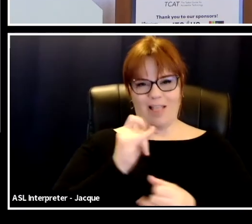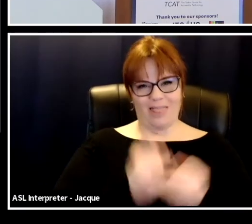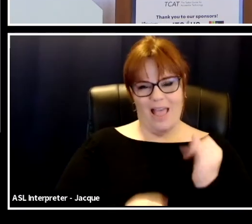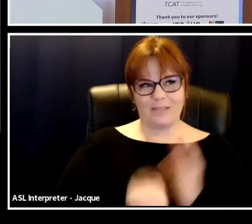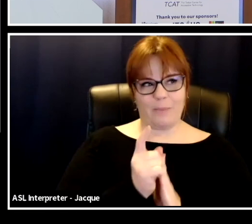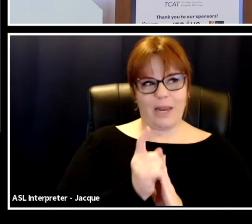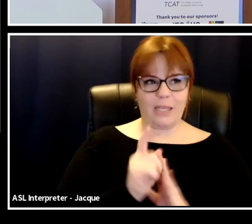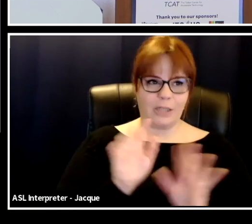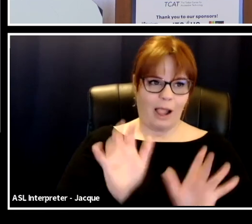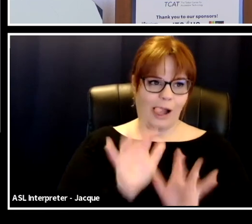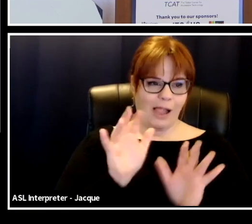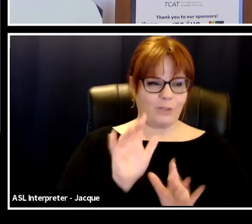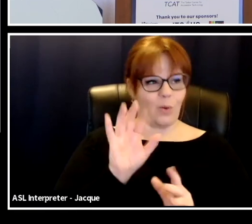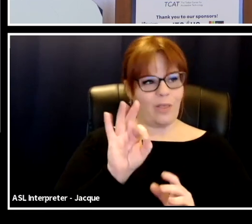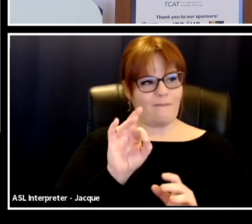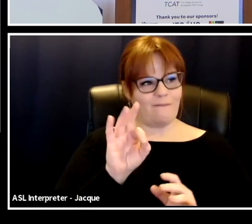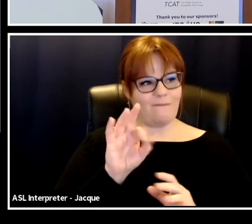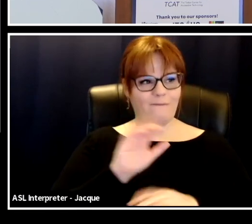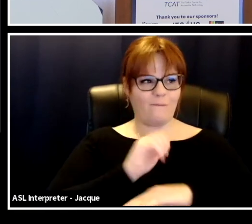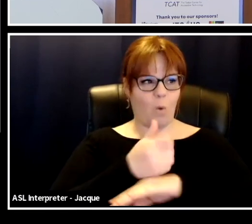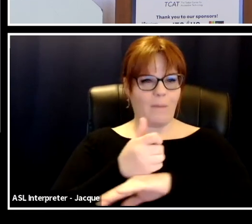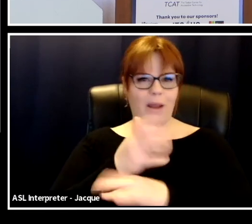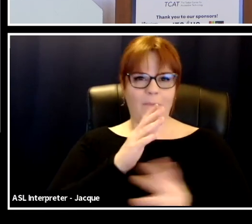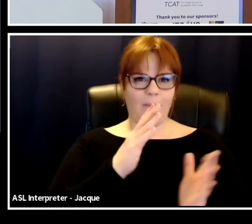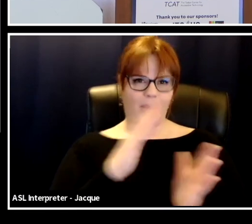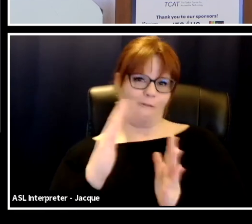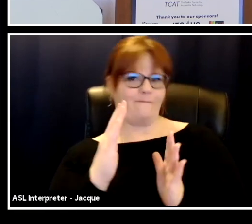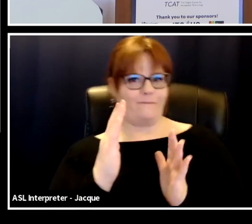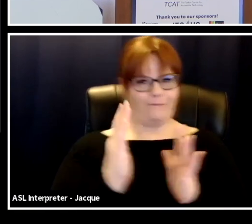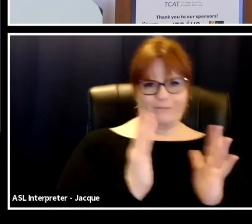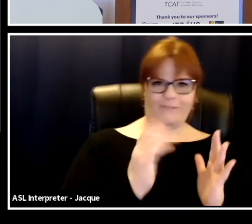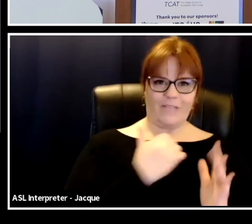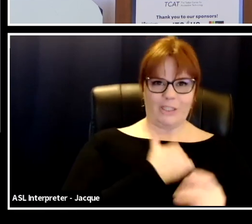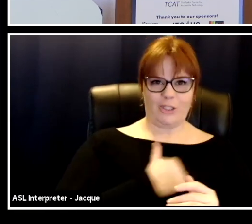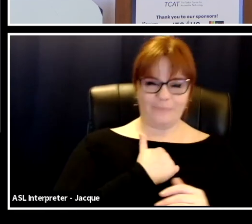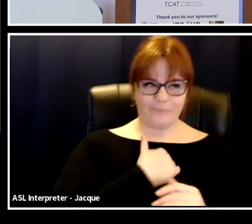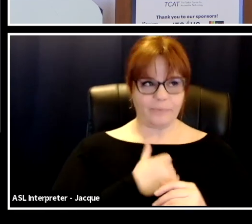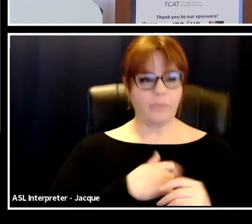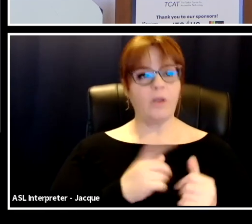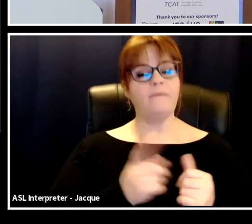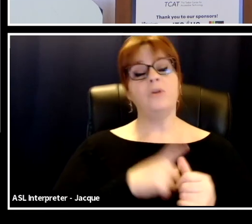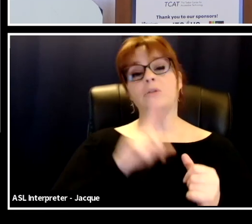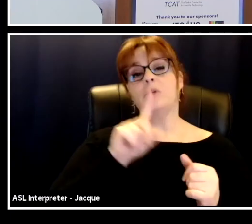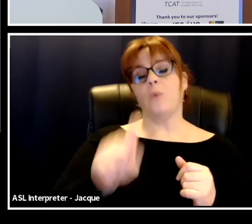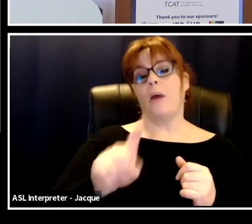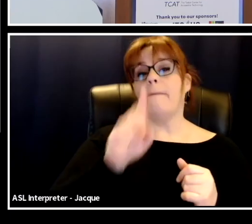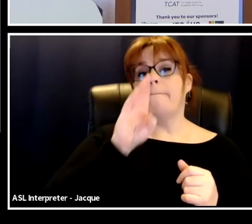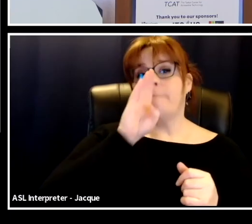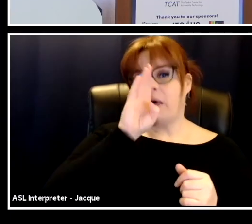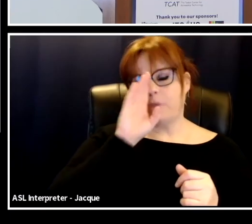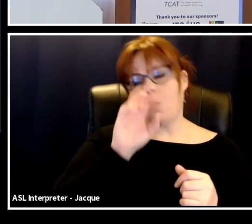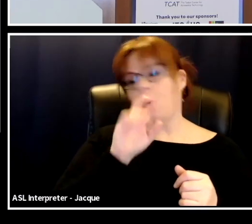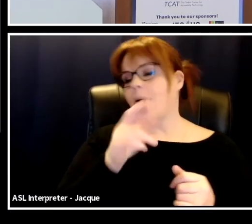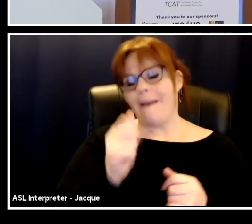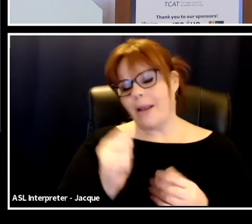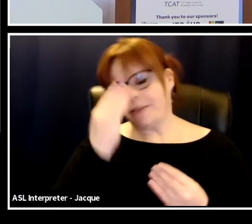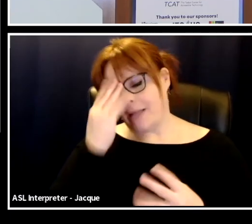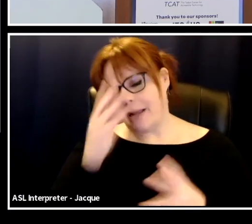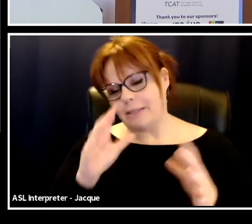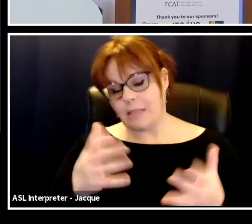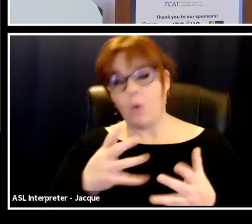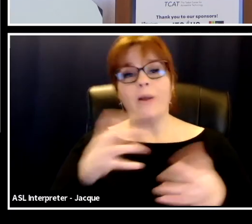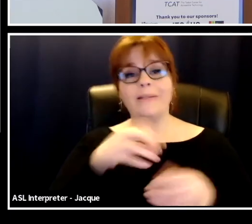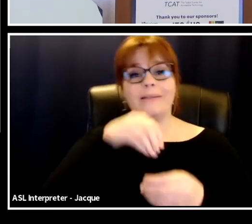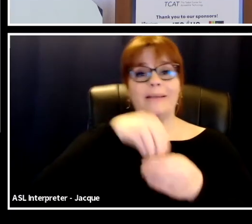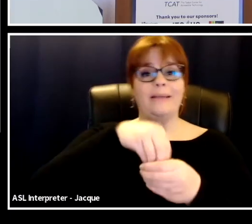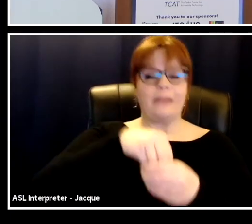small, so the formatting might be a little off in places. But the first question is, what is Bellevue's or any data sets, what's in that data set and